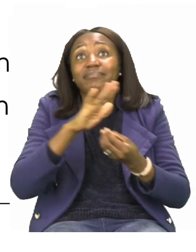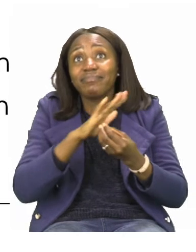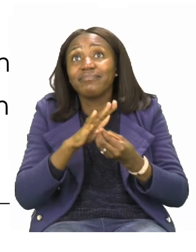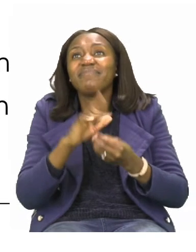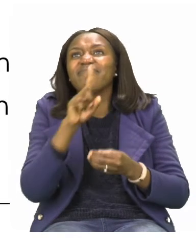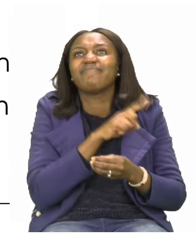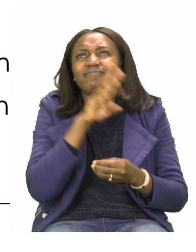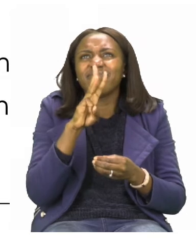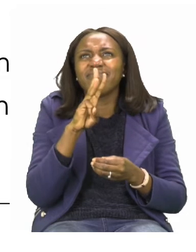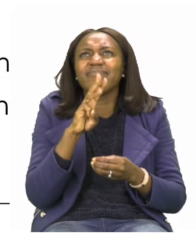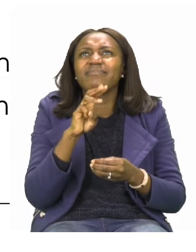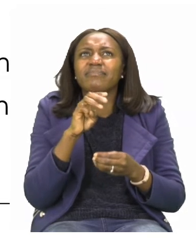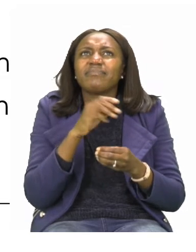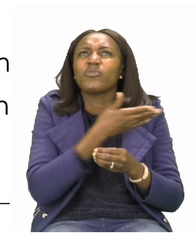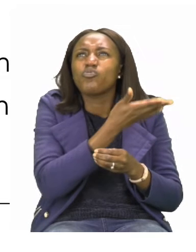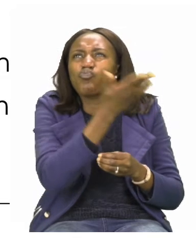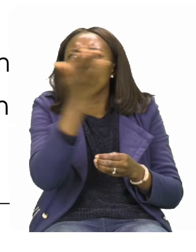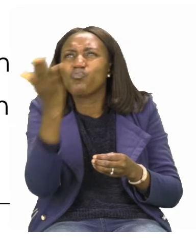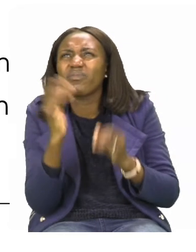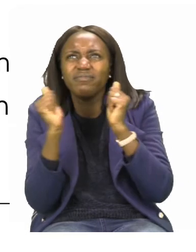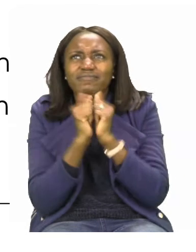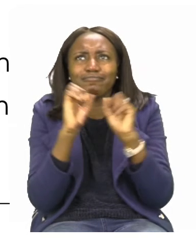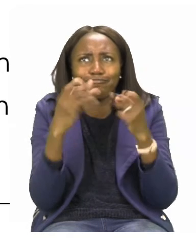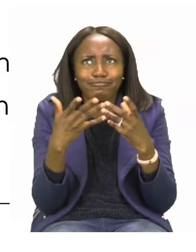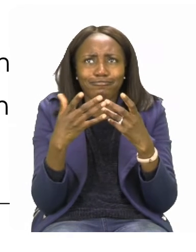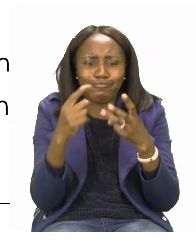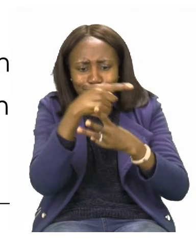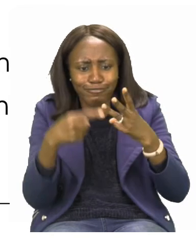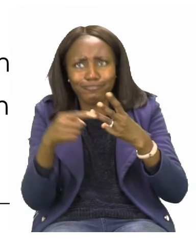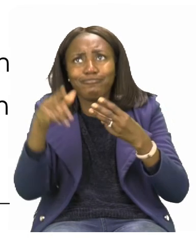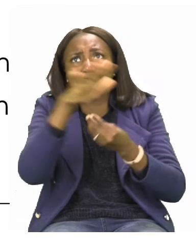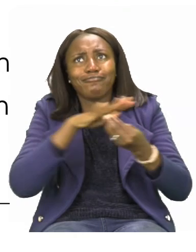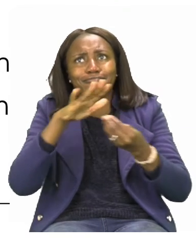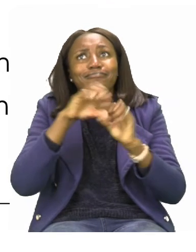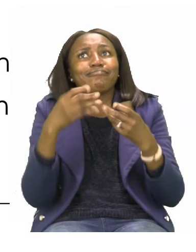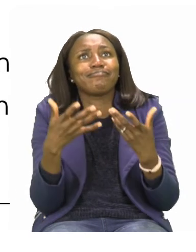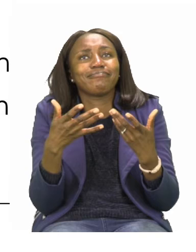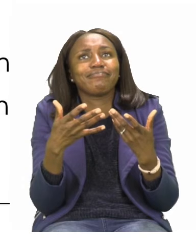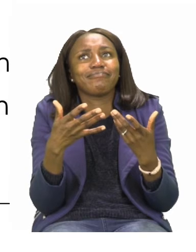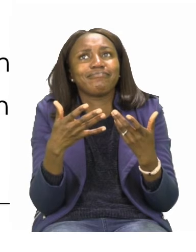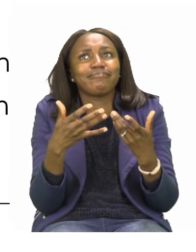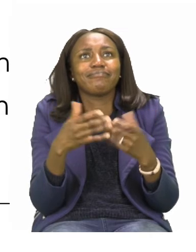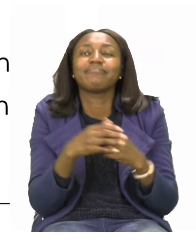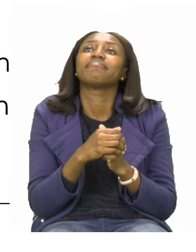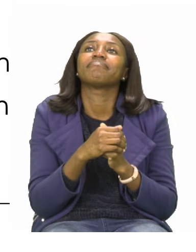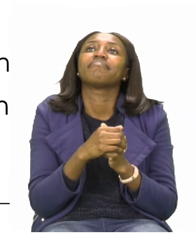of rubbish do they collect all together?